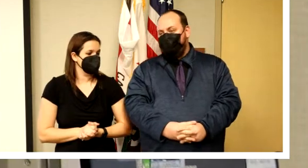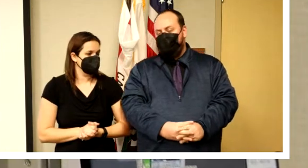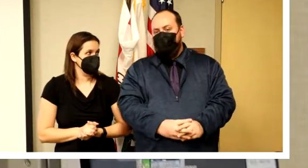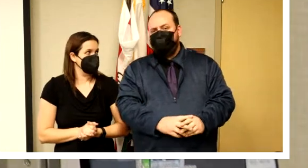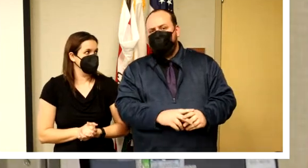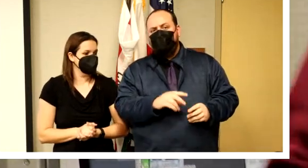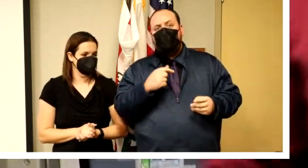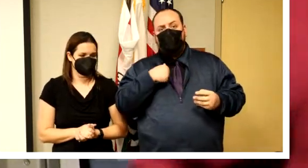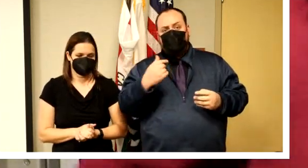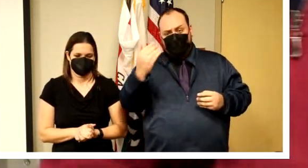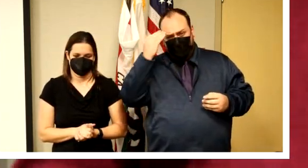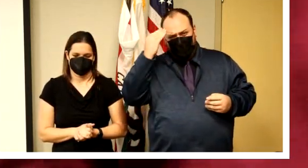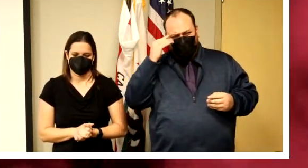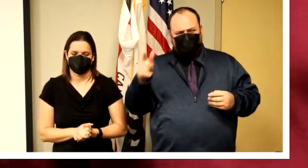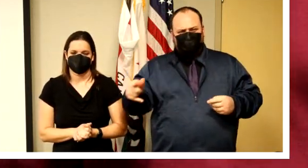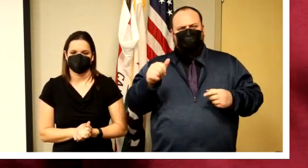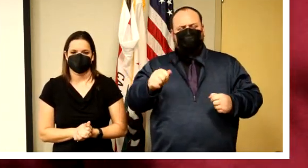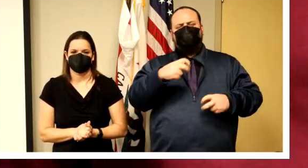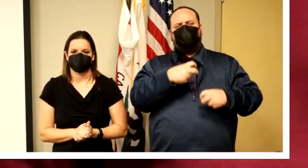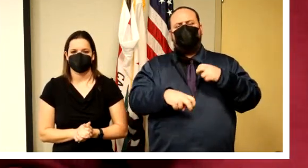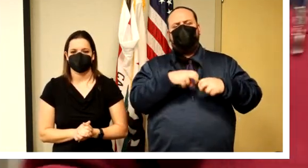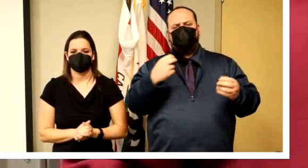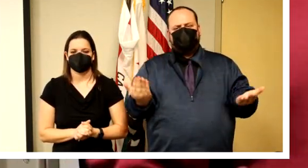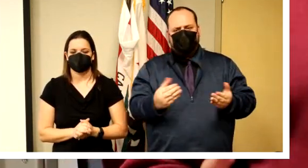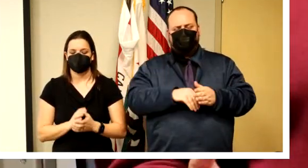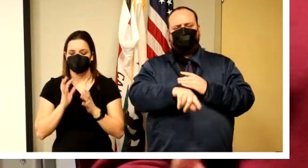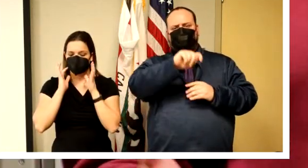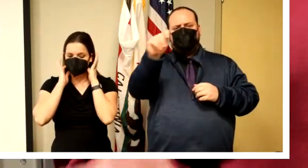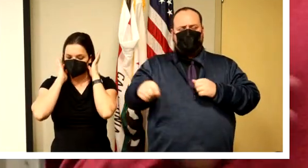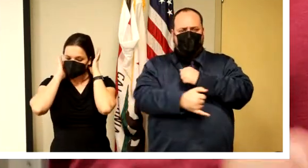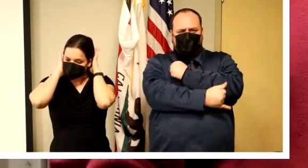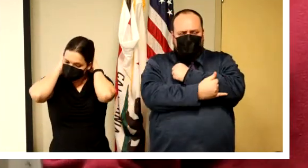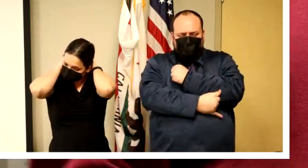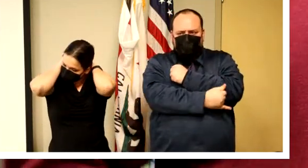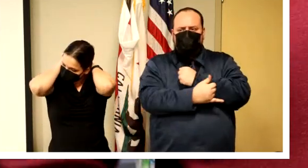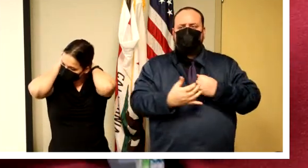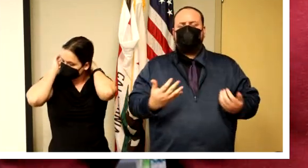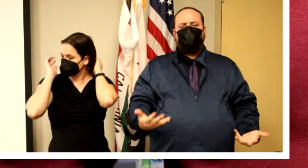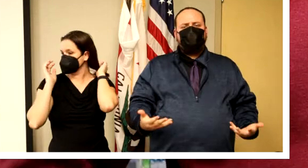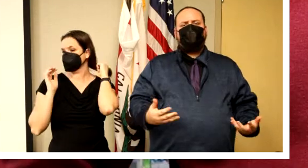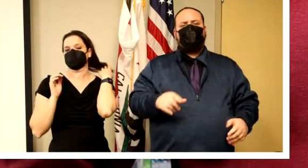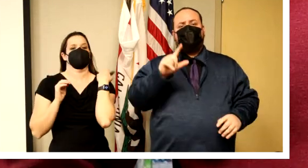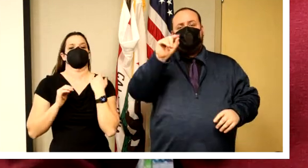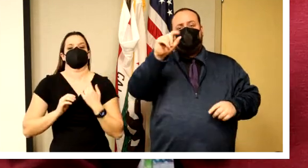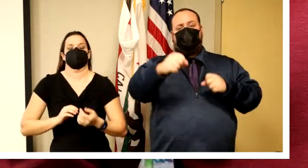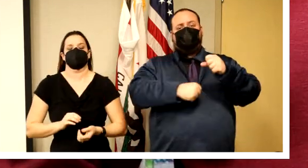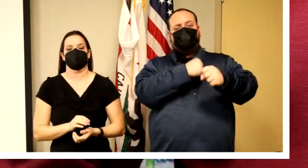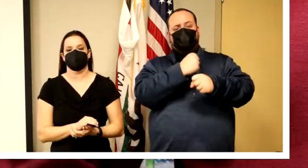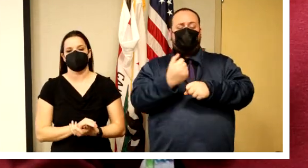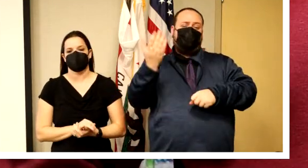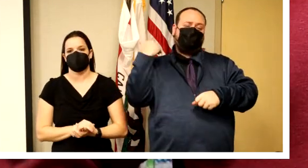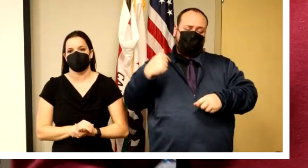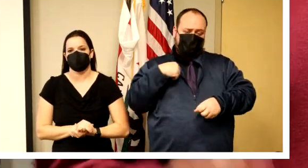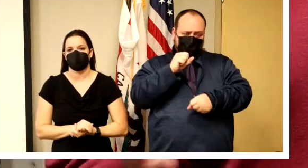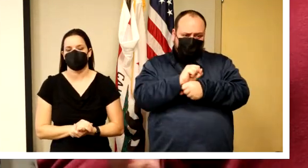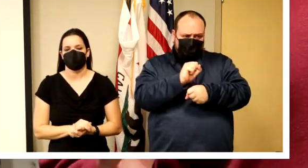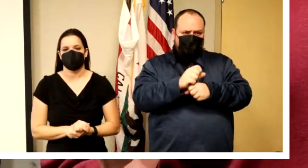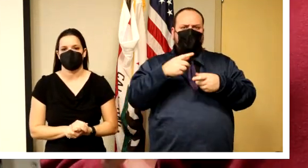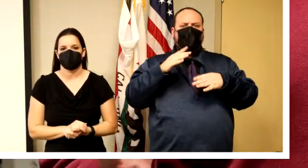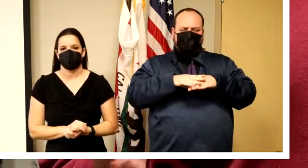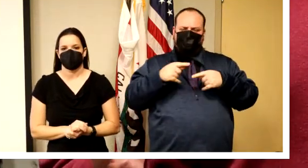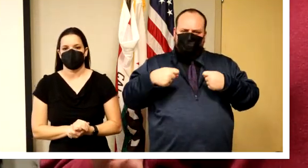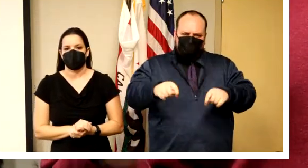So I know this has been an issue here in Tulare County. 20 years ago when I worked in the legislature on redistricting, I had a really